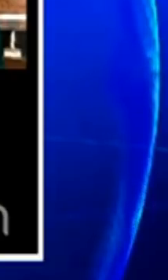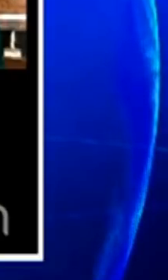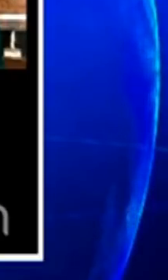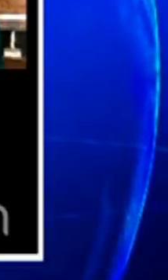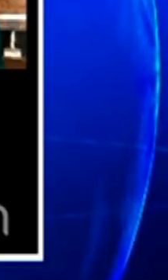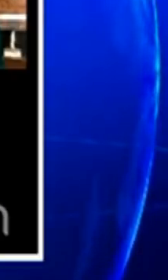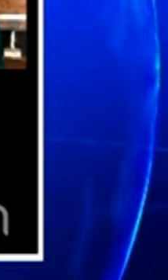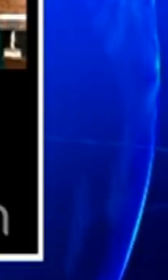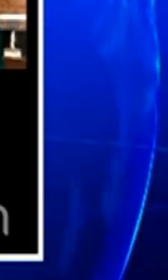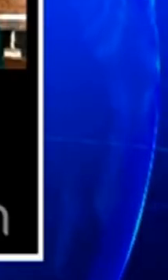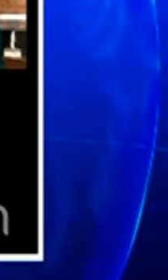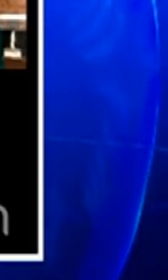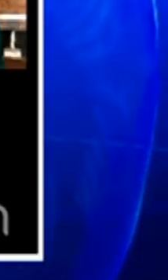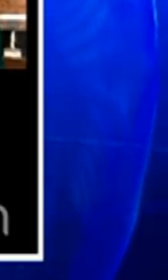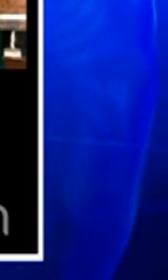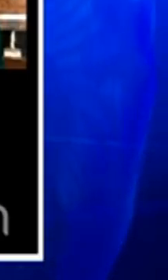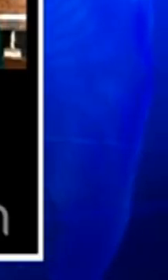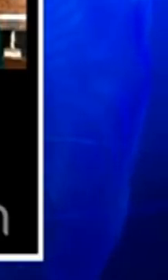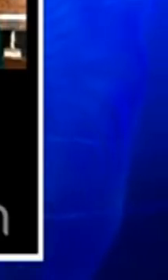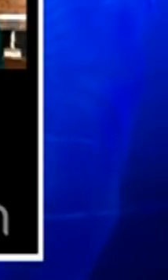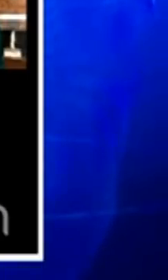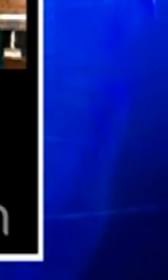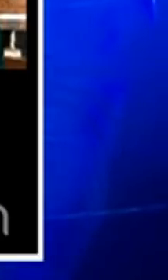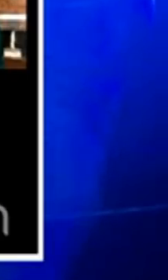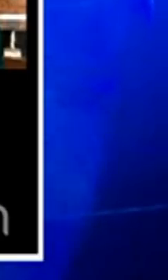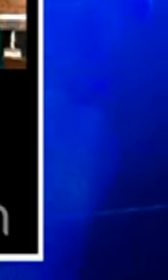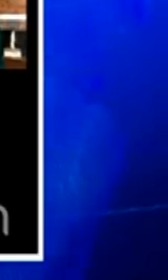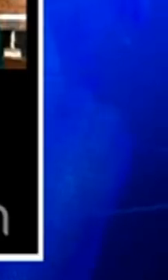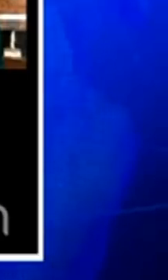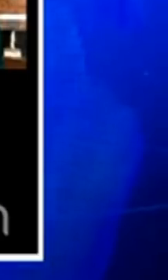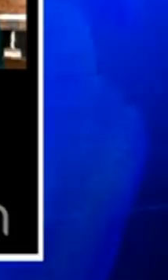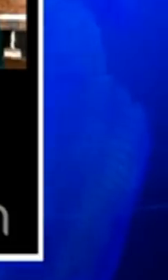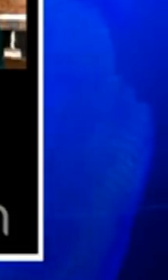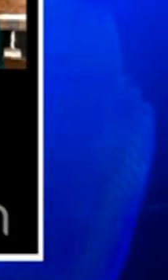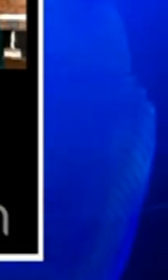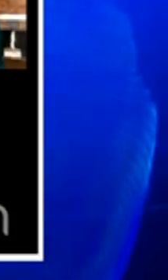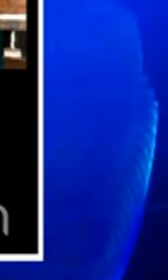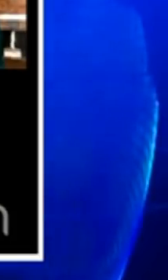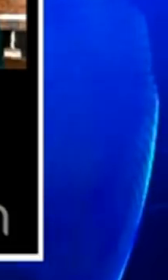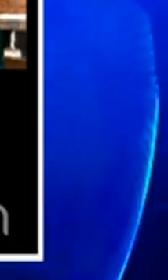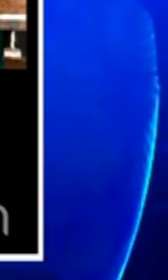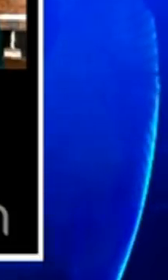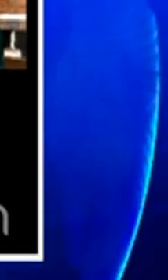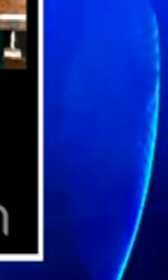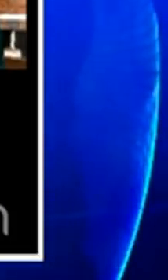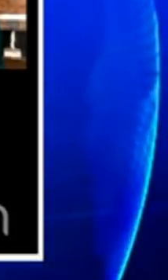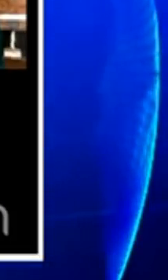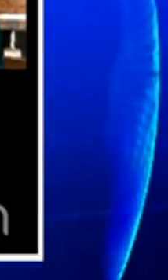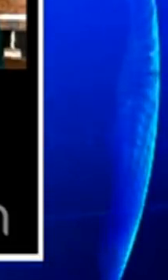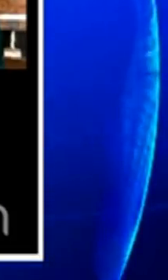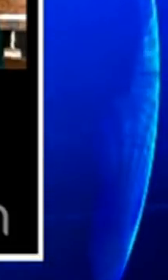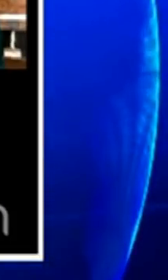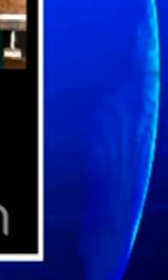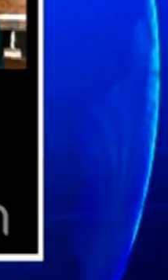is against that background that I'm asking this question. Yes. Thank you, Justice Chik.